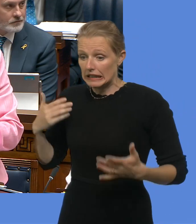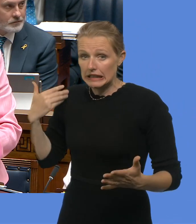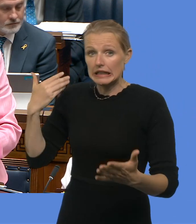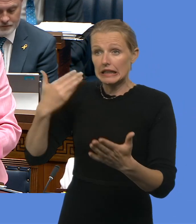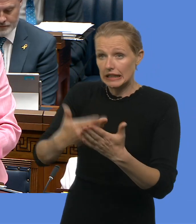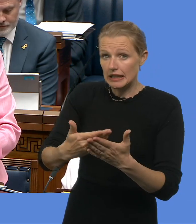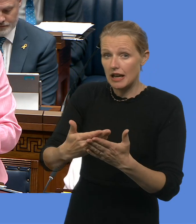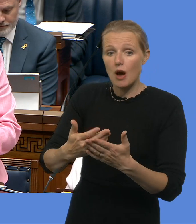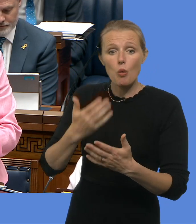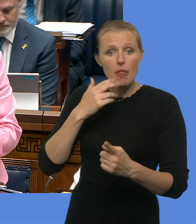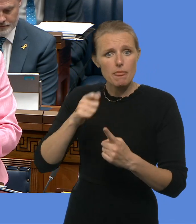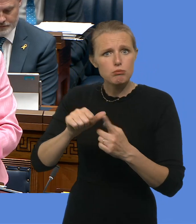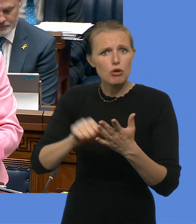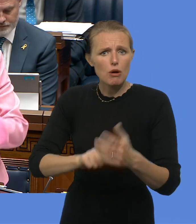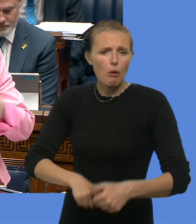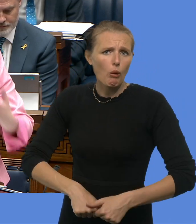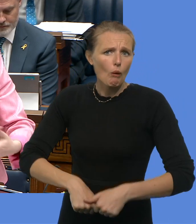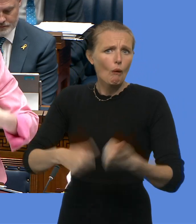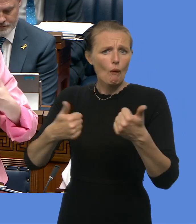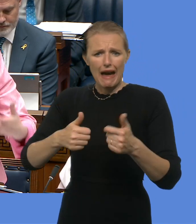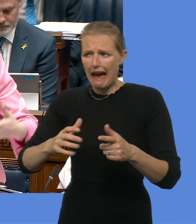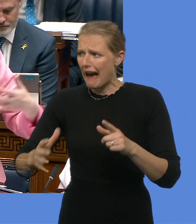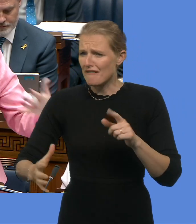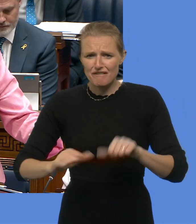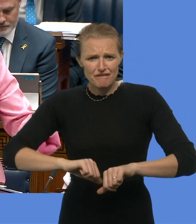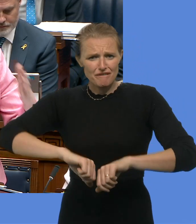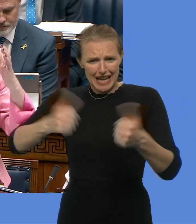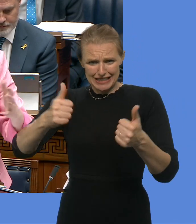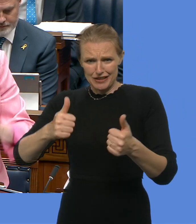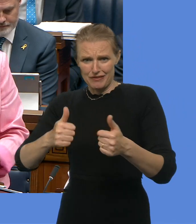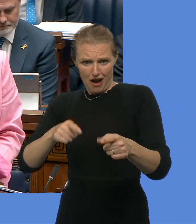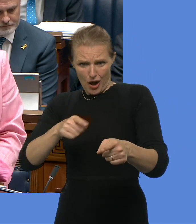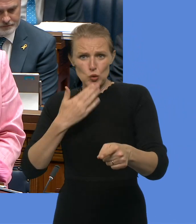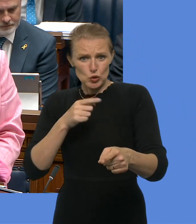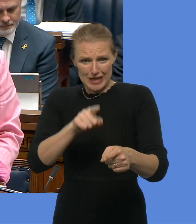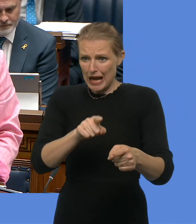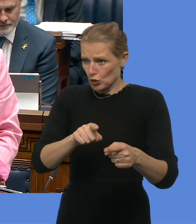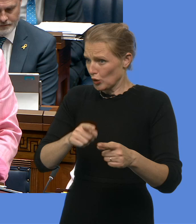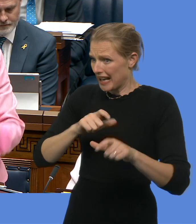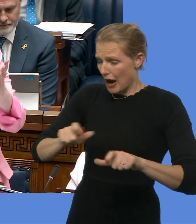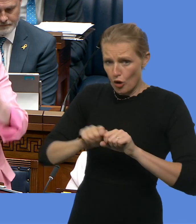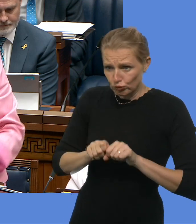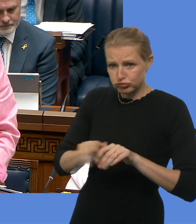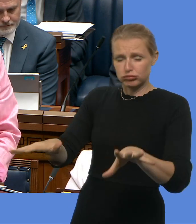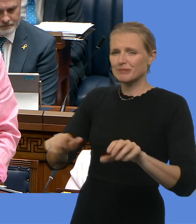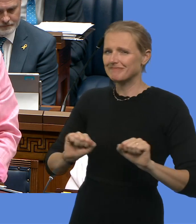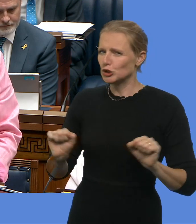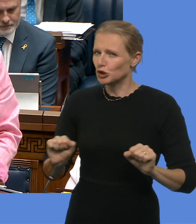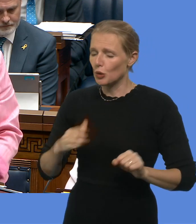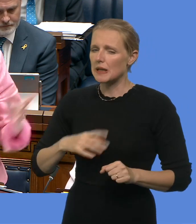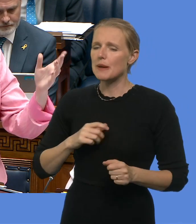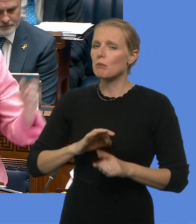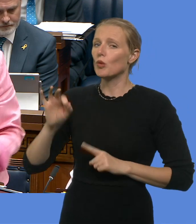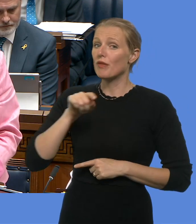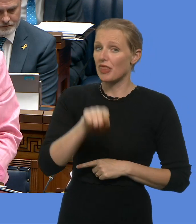most effective programmes as so evaluated and ensuring those are mainstreamed and moved forward. We need to get better at that. But I will highlight, I attended